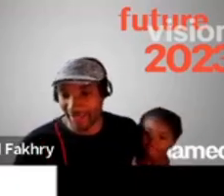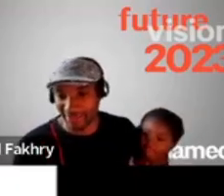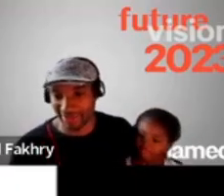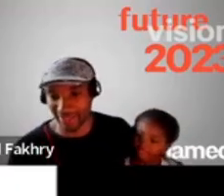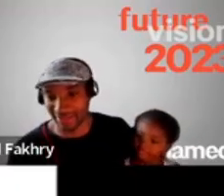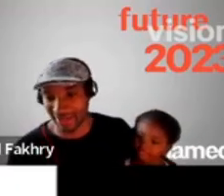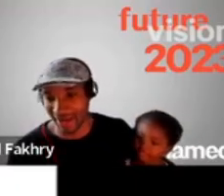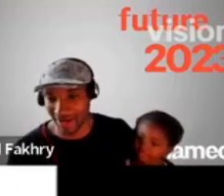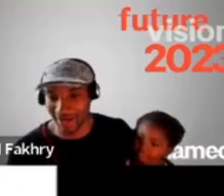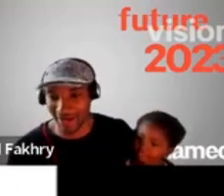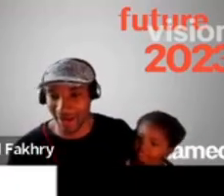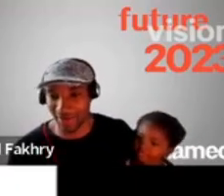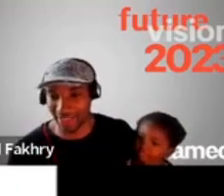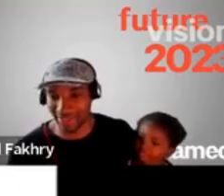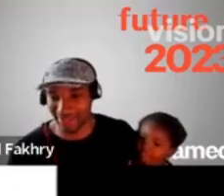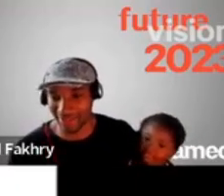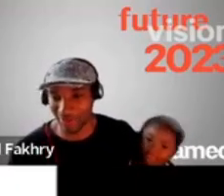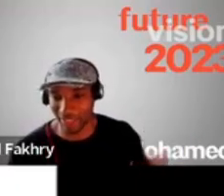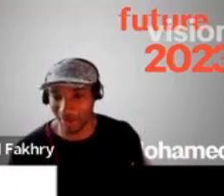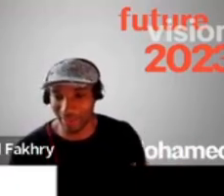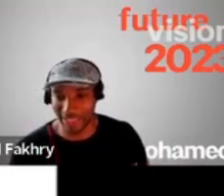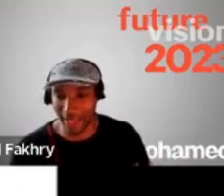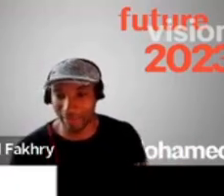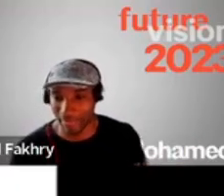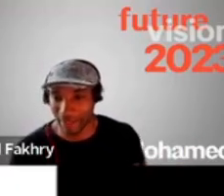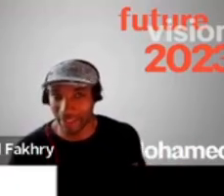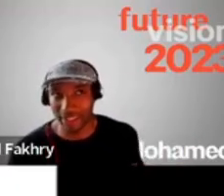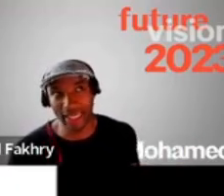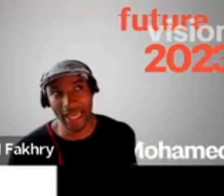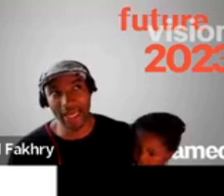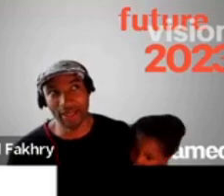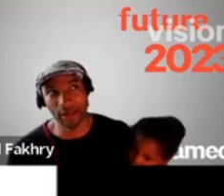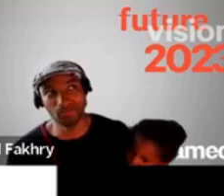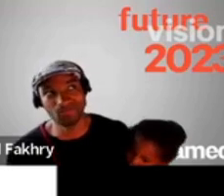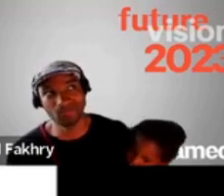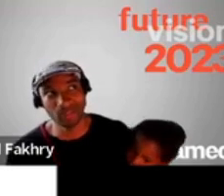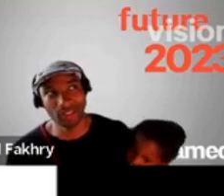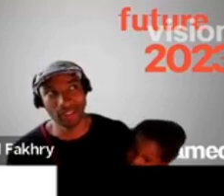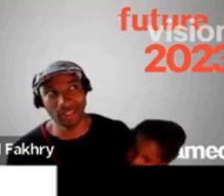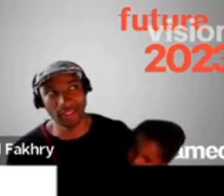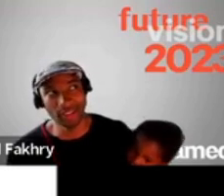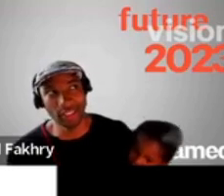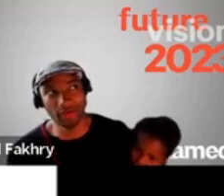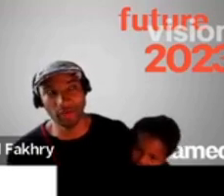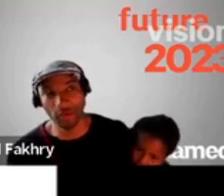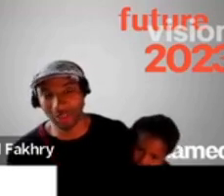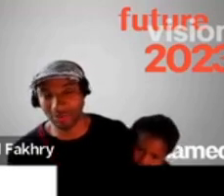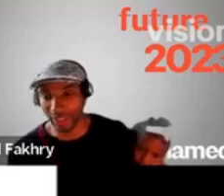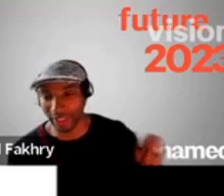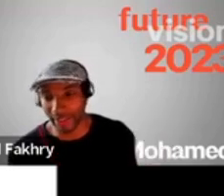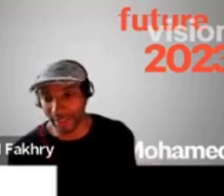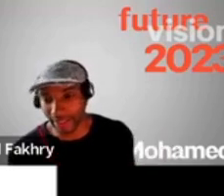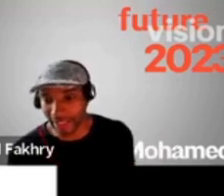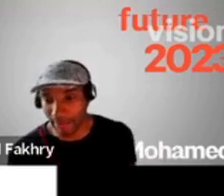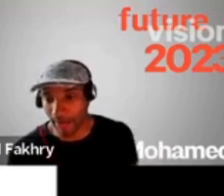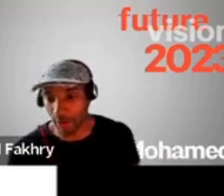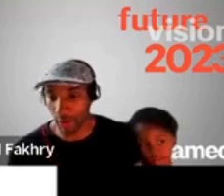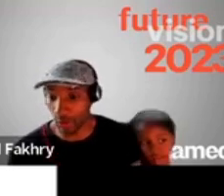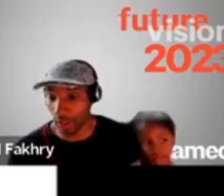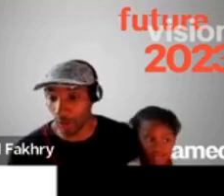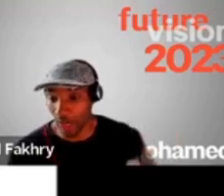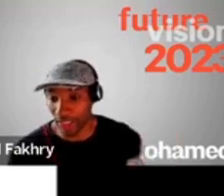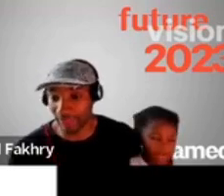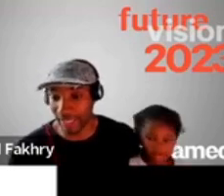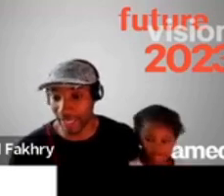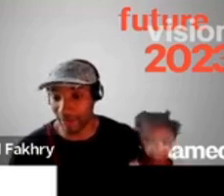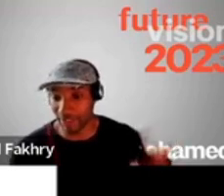again, yes, that's how it is. That's what I would say. Yeah, and in terms of lips reading, I think it depends on